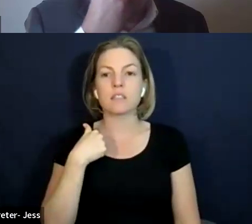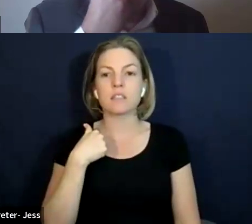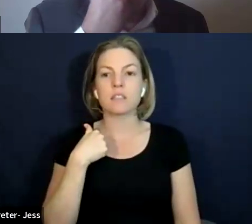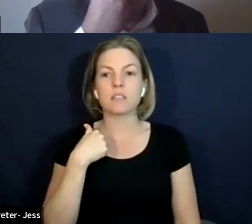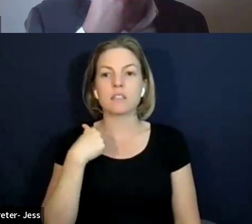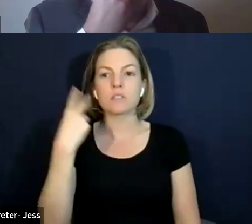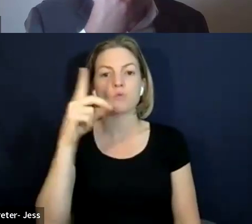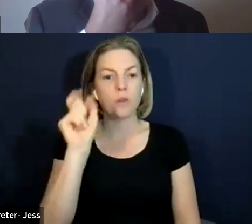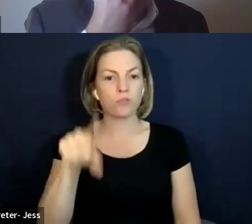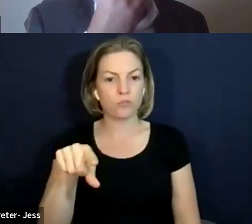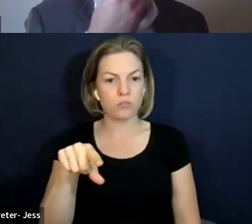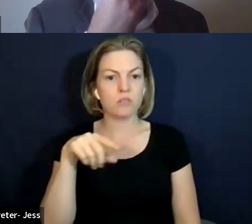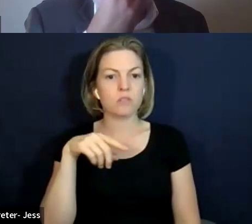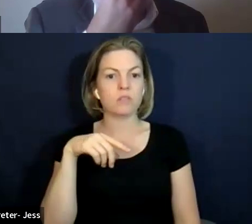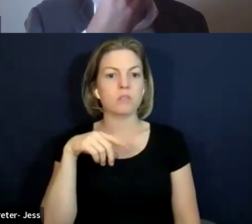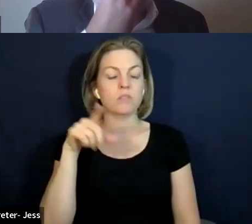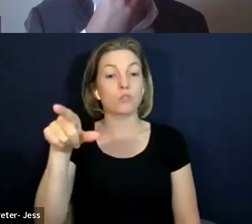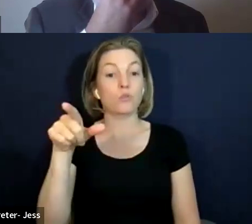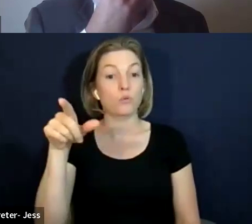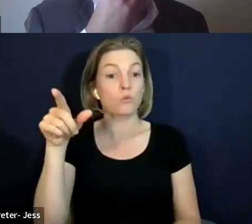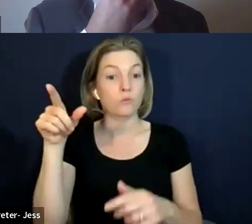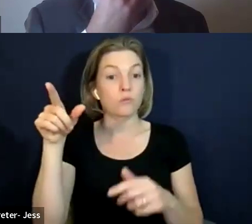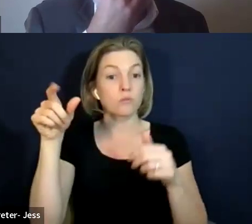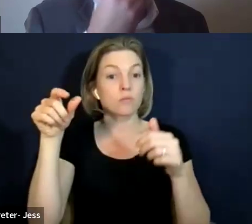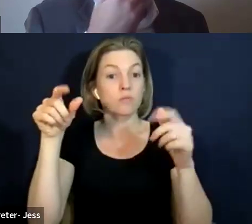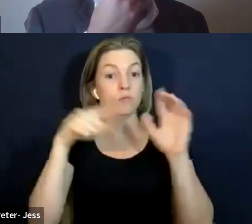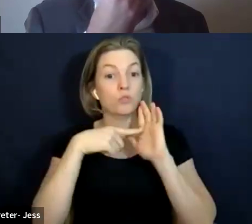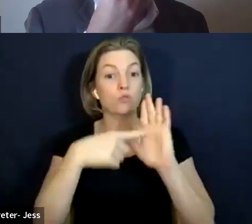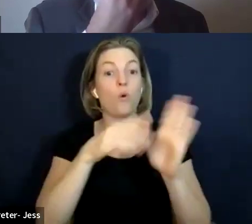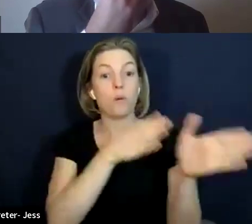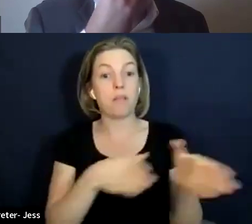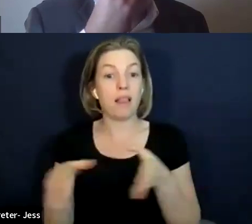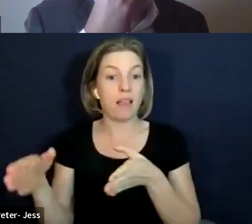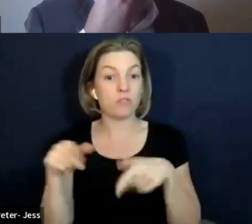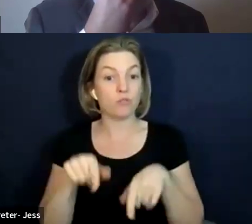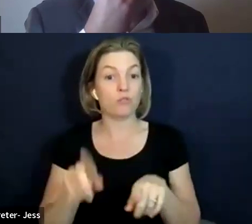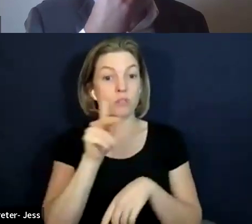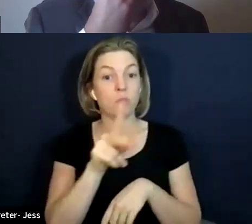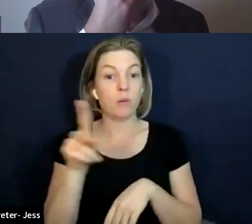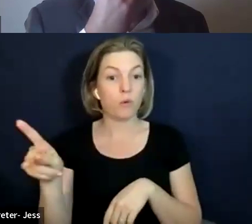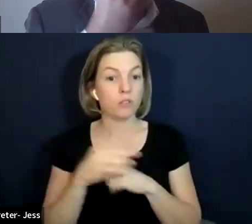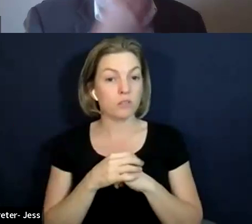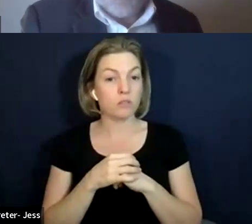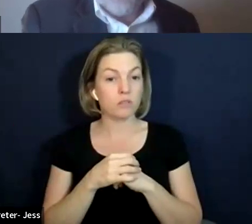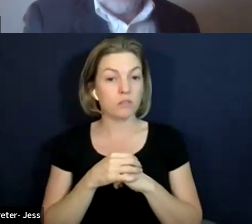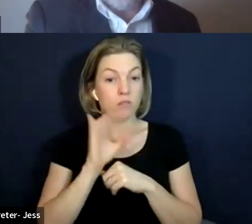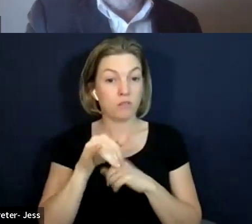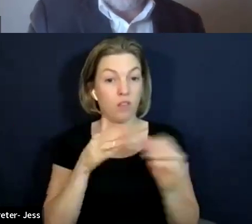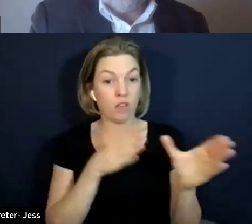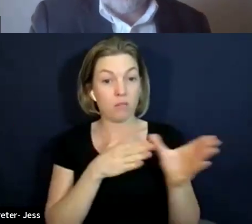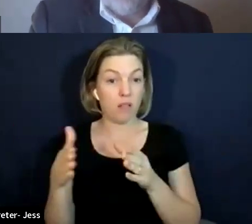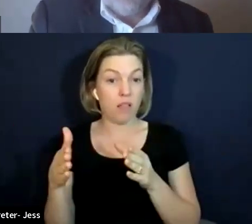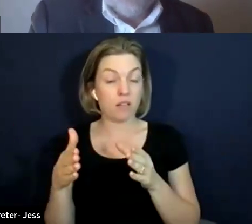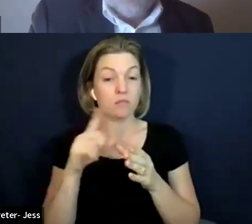Two questions. You put up a plan during the PowerPoint. Does that plan